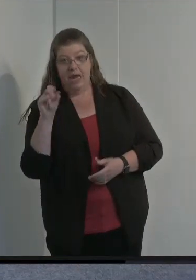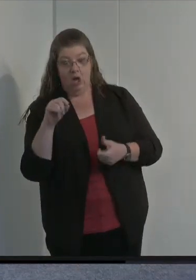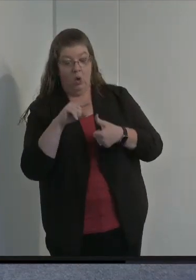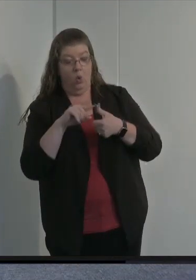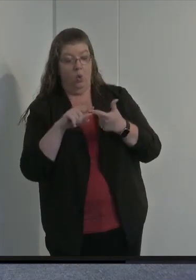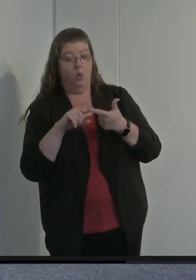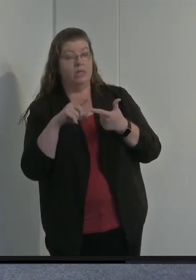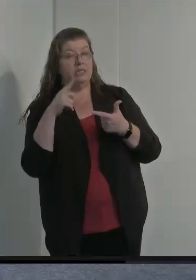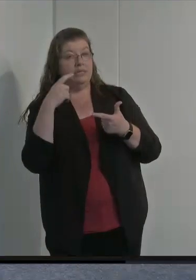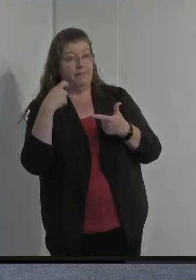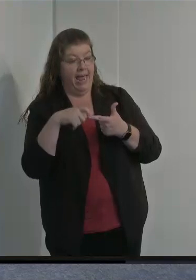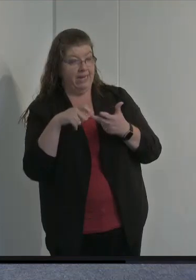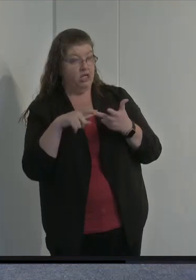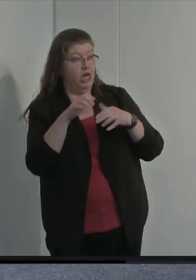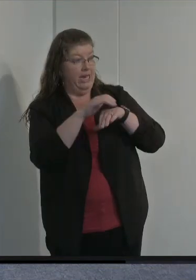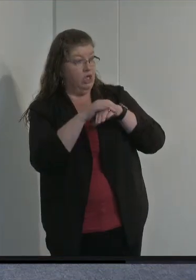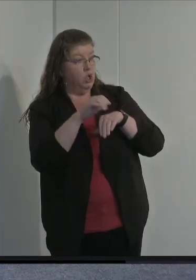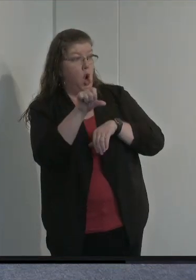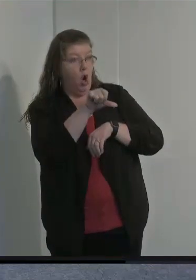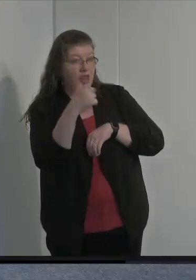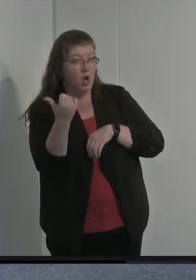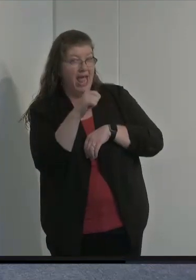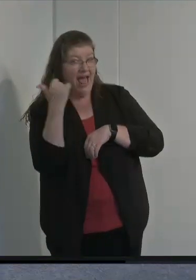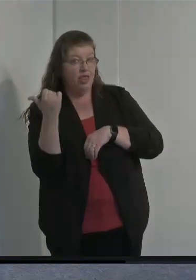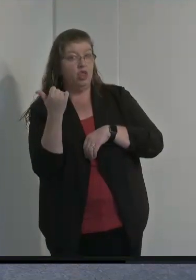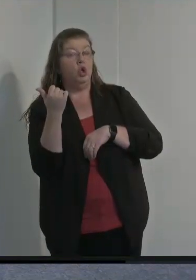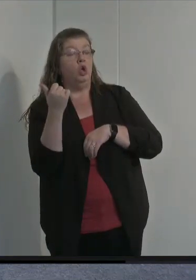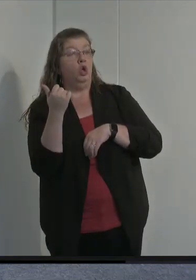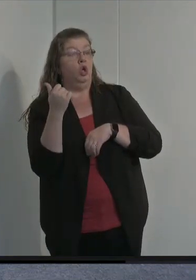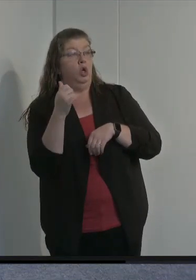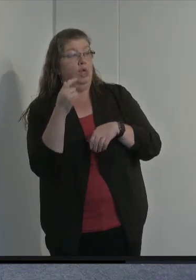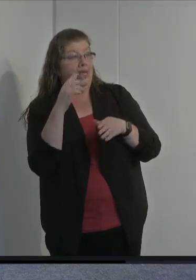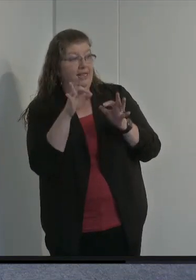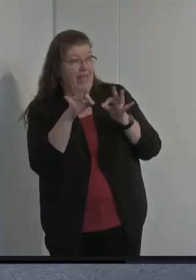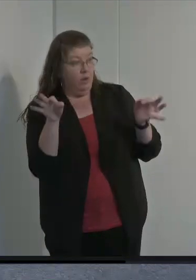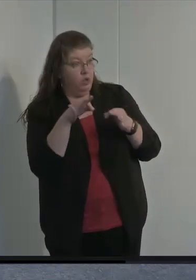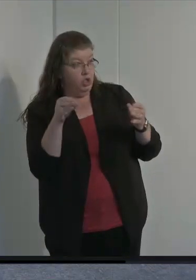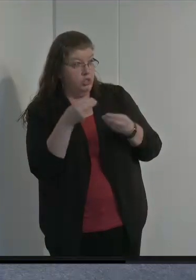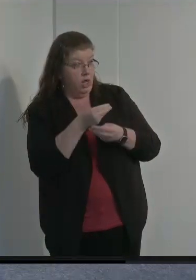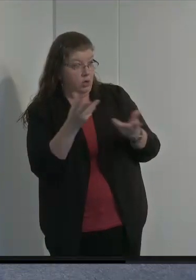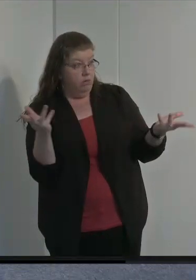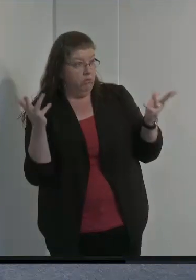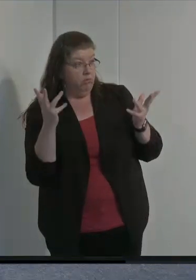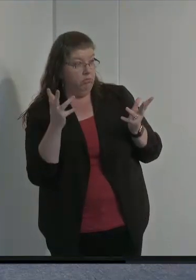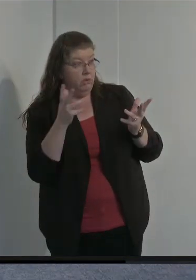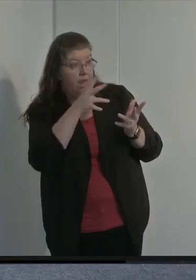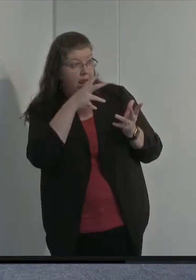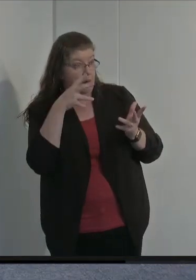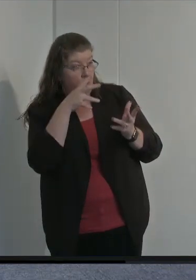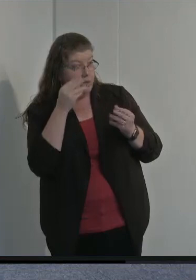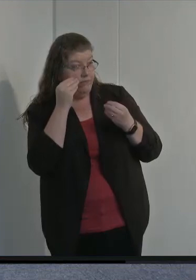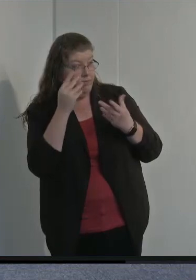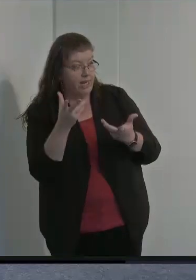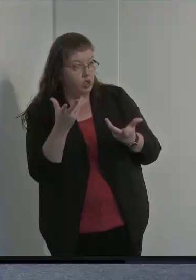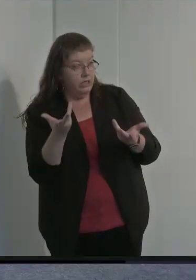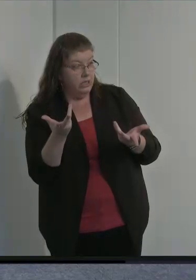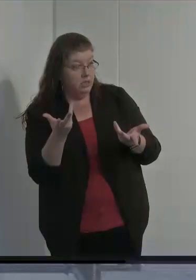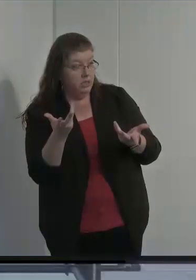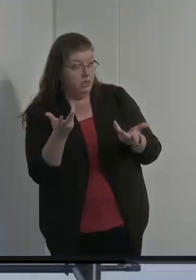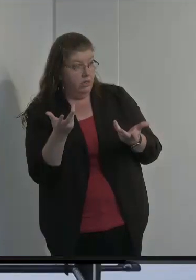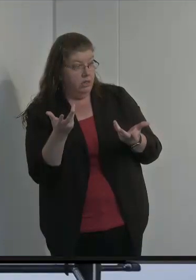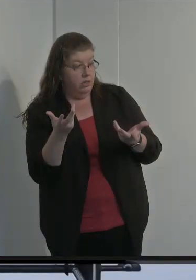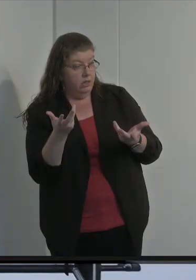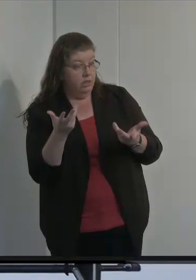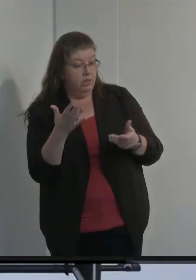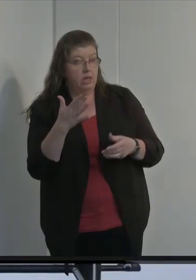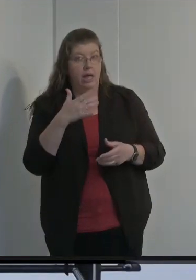English. Are there other indigenous languages that you're also sharing information in, or the agricultural commissioner?